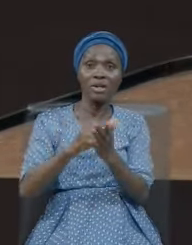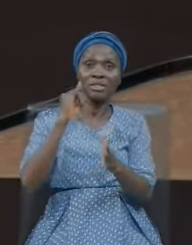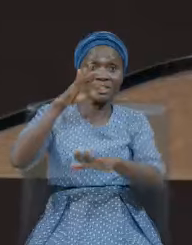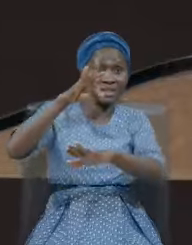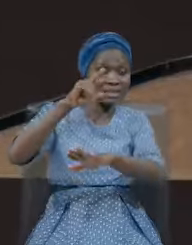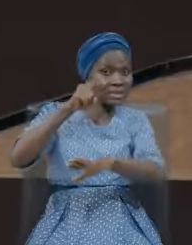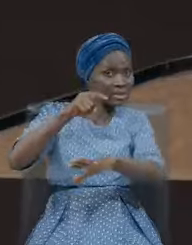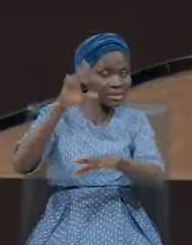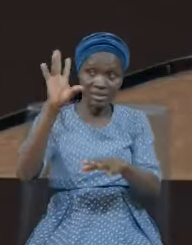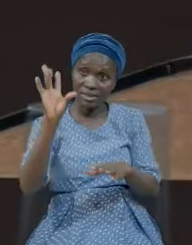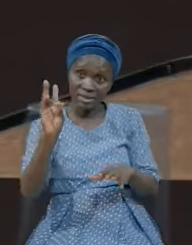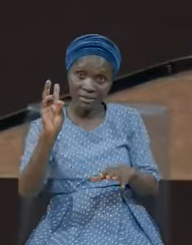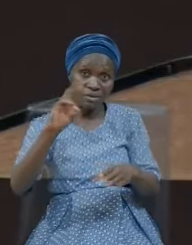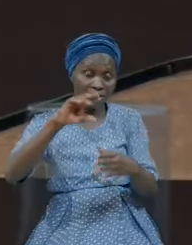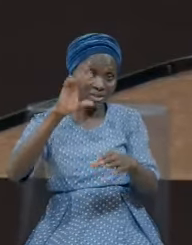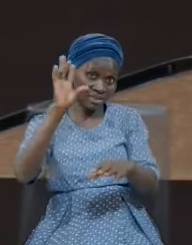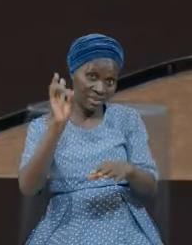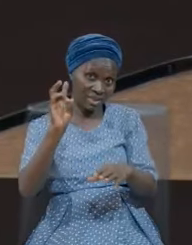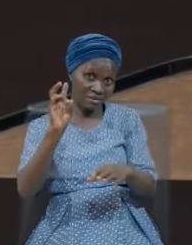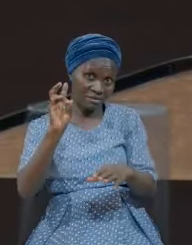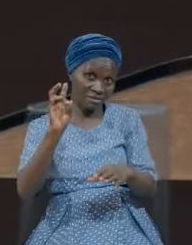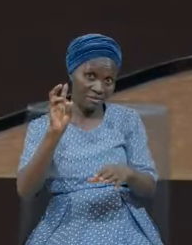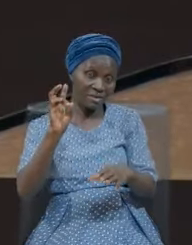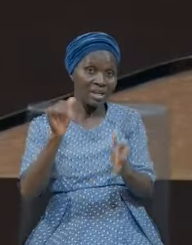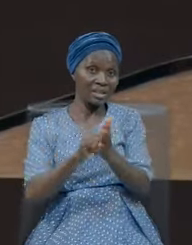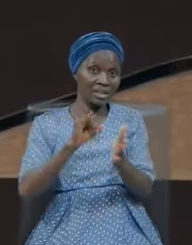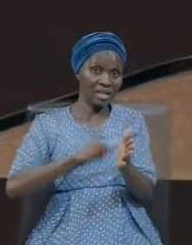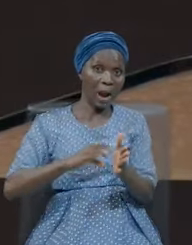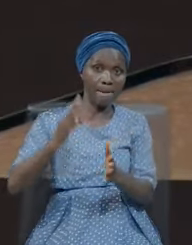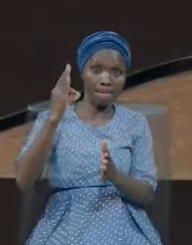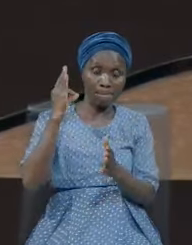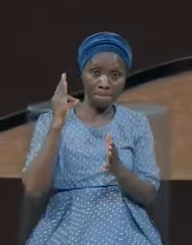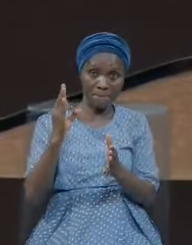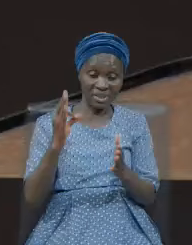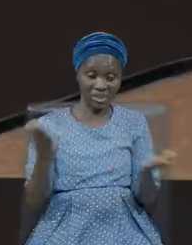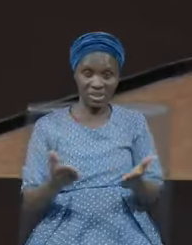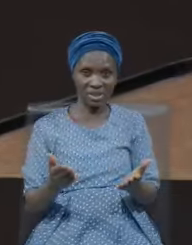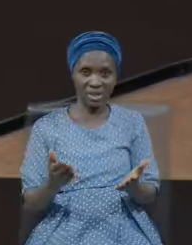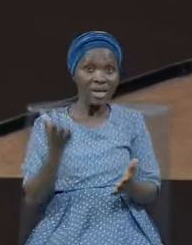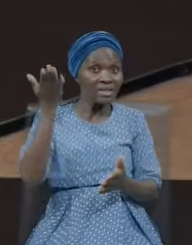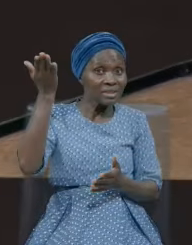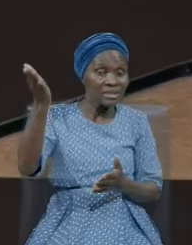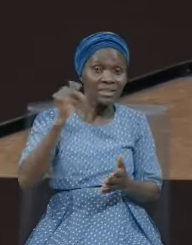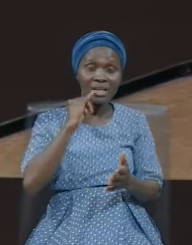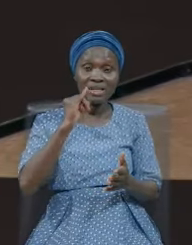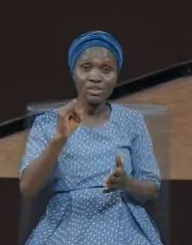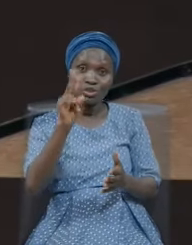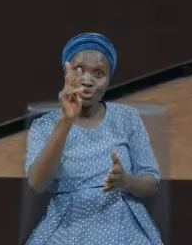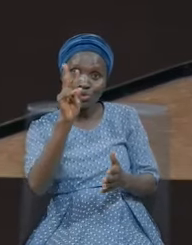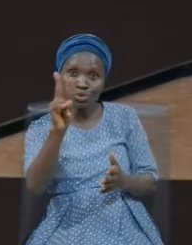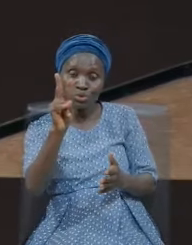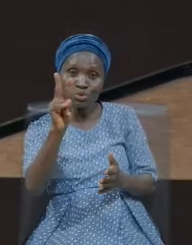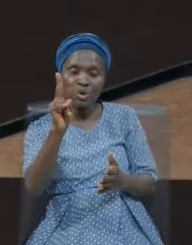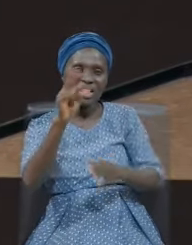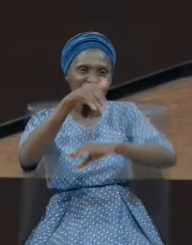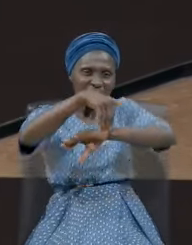here. It'd be 2 a.m. in that other country. There's no way I could transmit that here